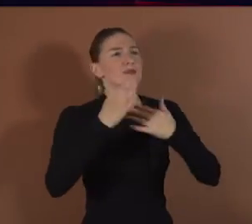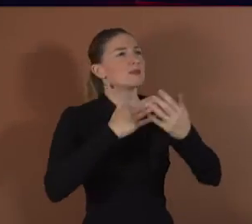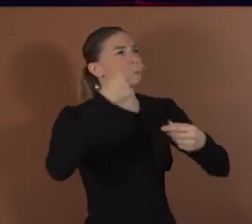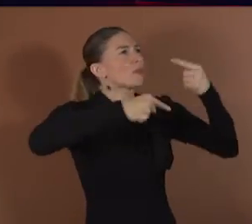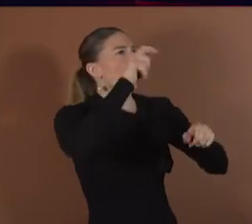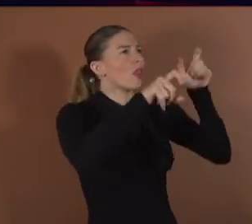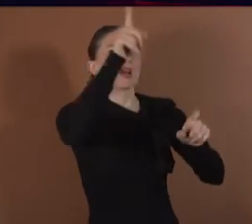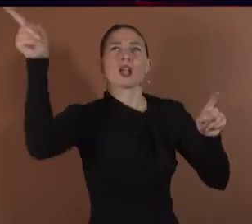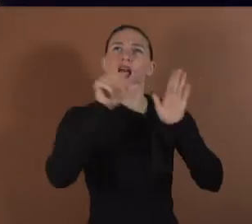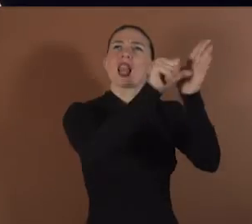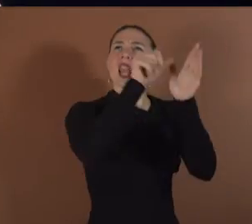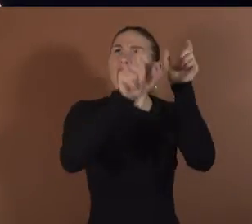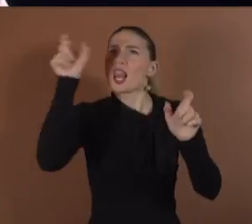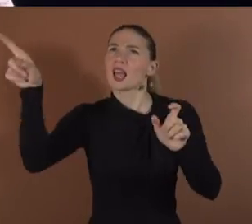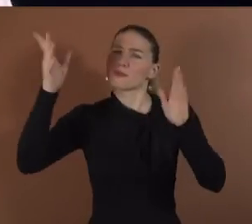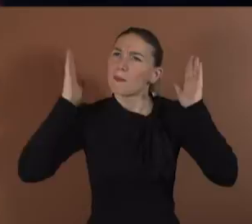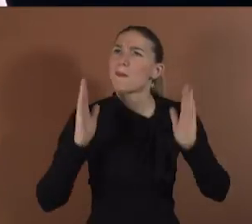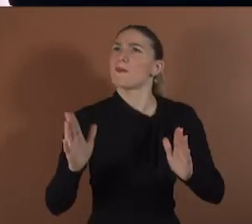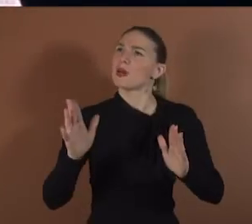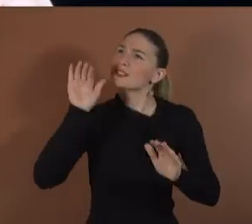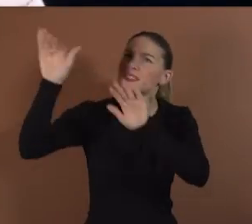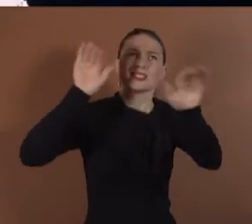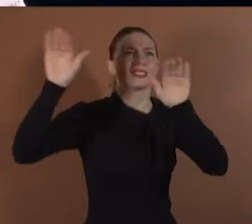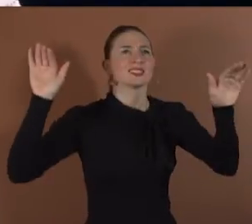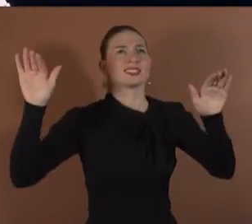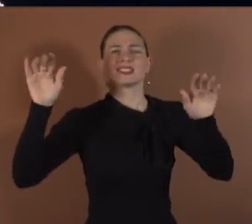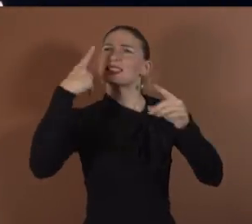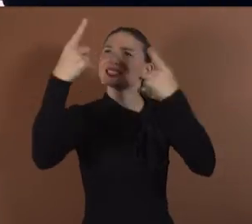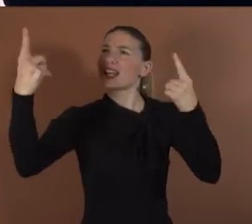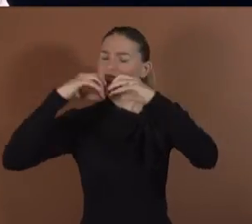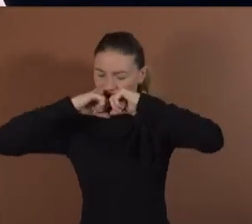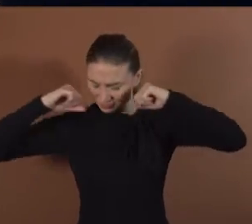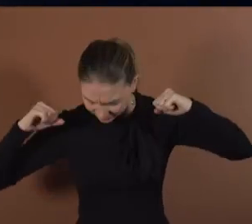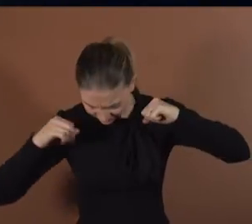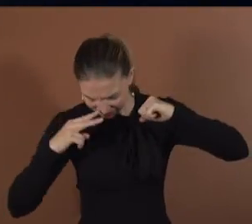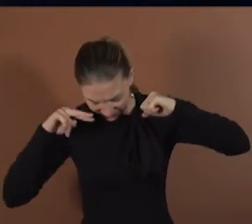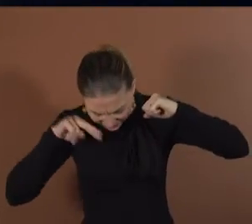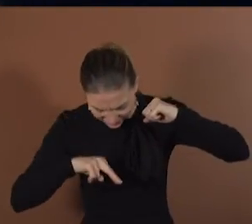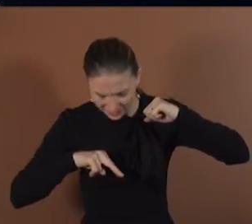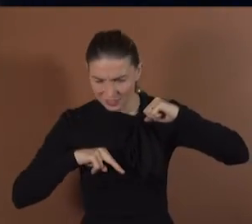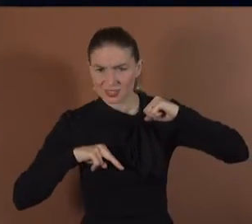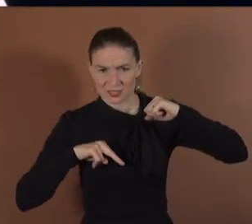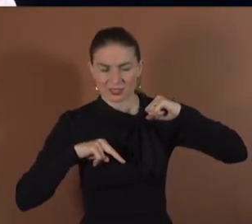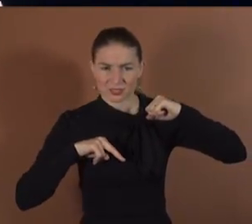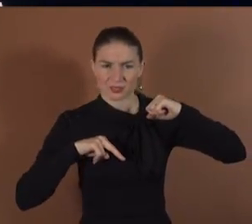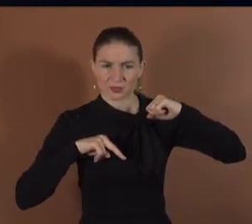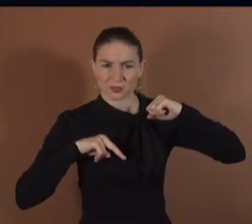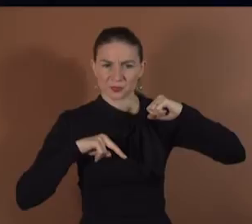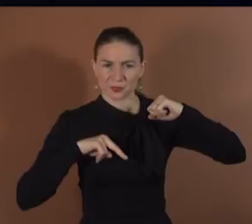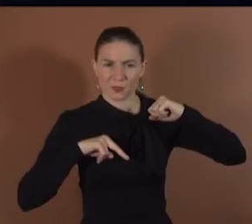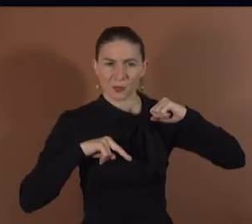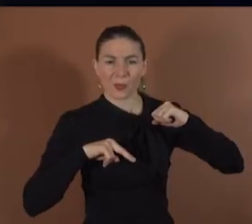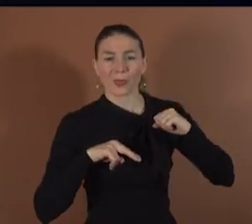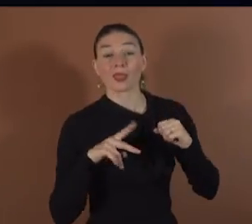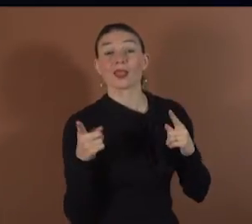I jokingly say, they should remind us that humanity has been looking in the wrong direction. Rather than looking